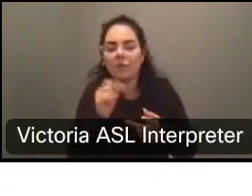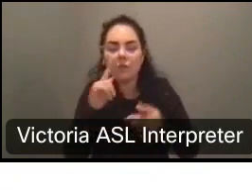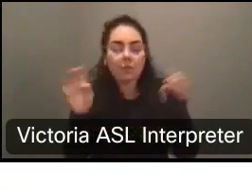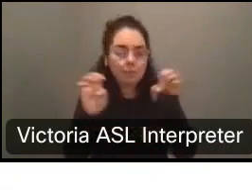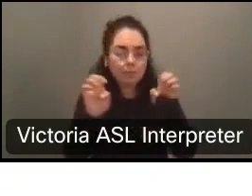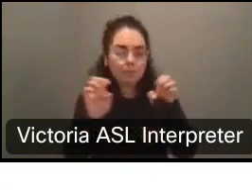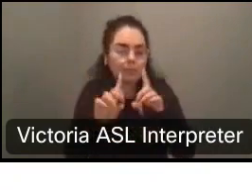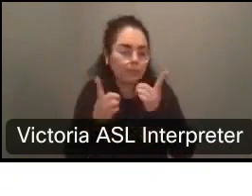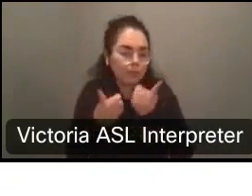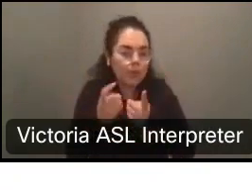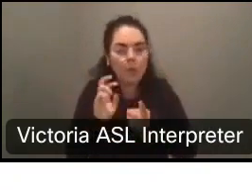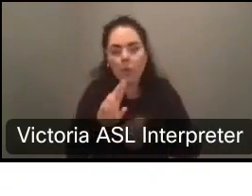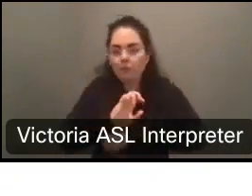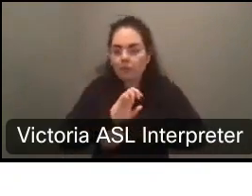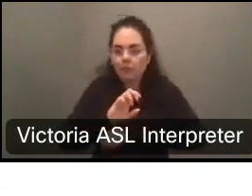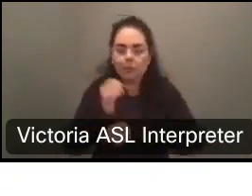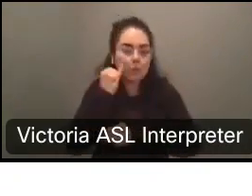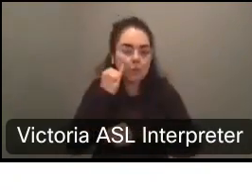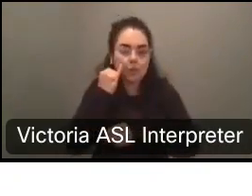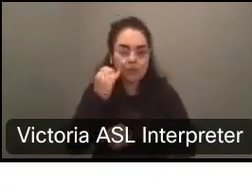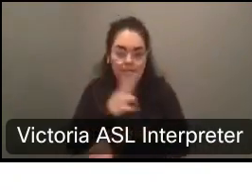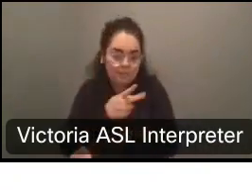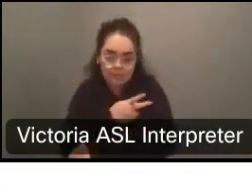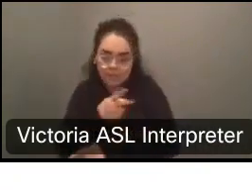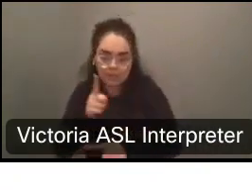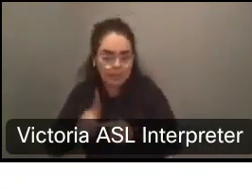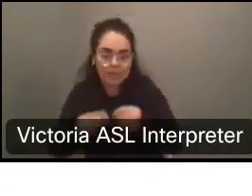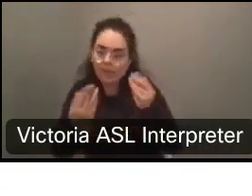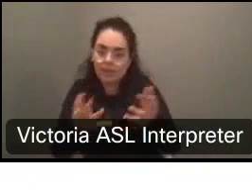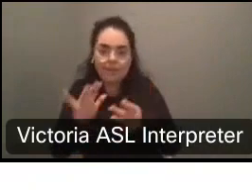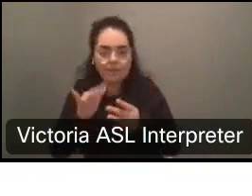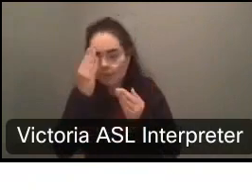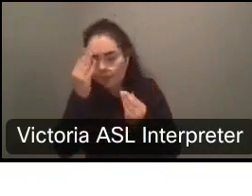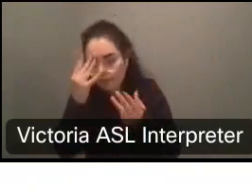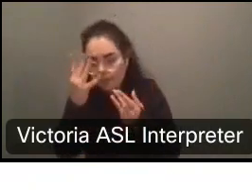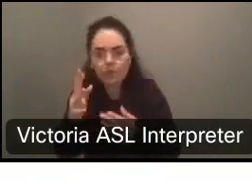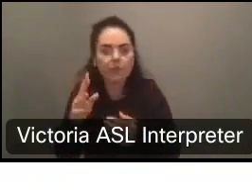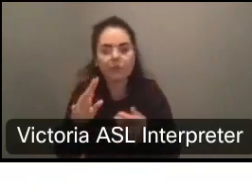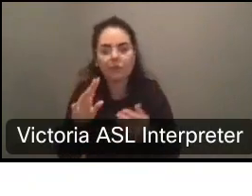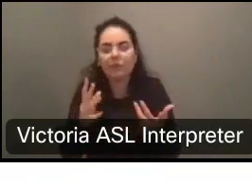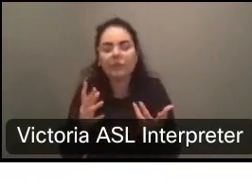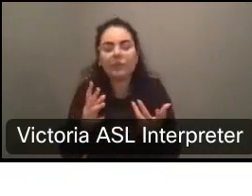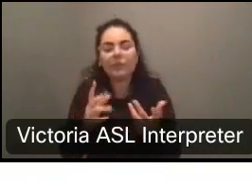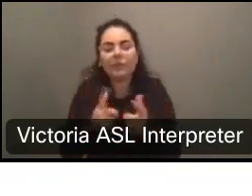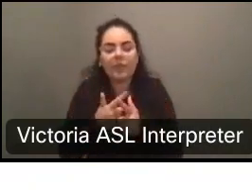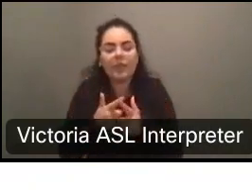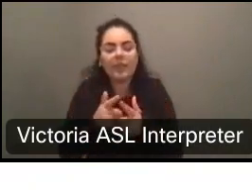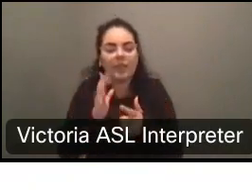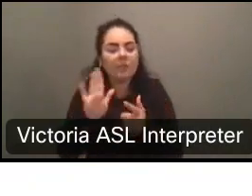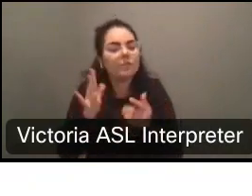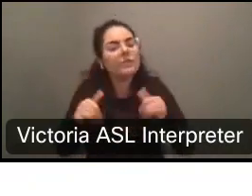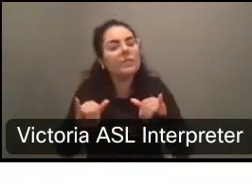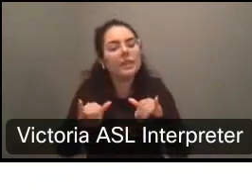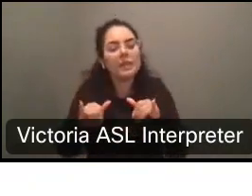department or in a setting where the patient is unconscious and unable to provide that information or unable to provide any other external information, it's going to make